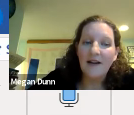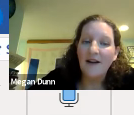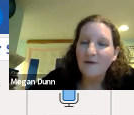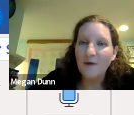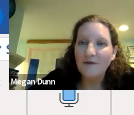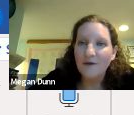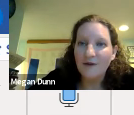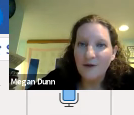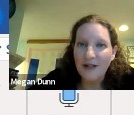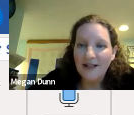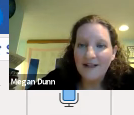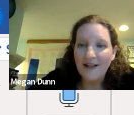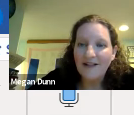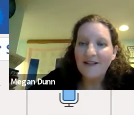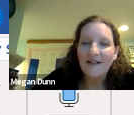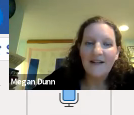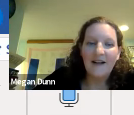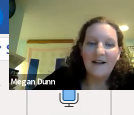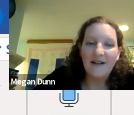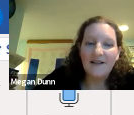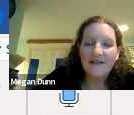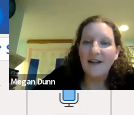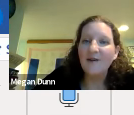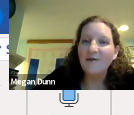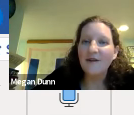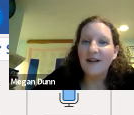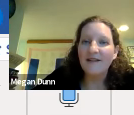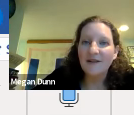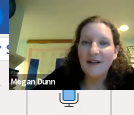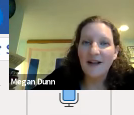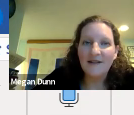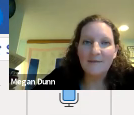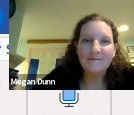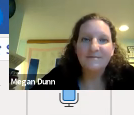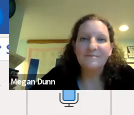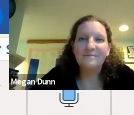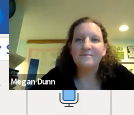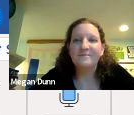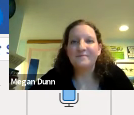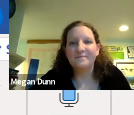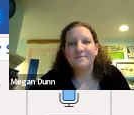And I thank everyone for joining tonight. And thank you and good night.